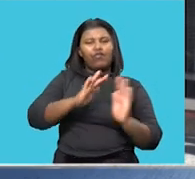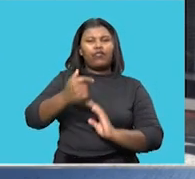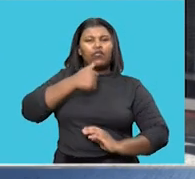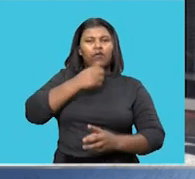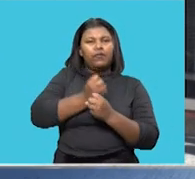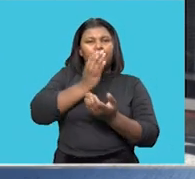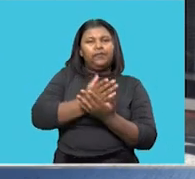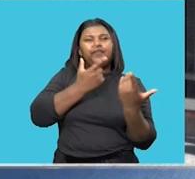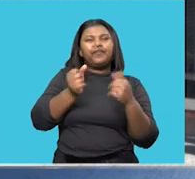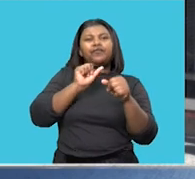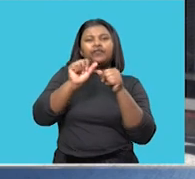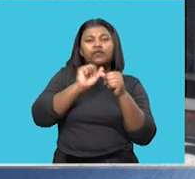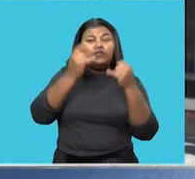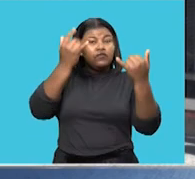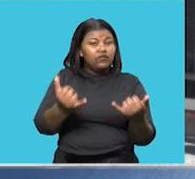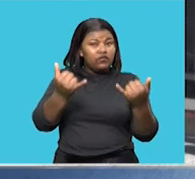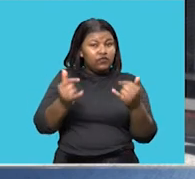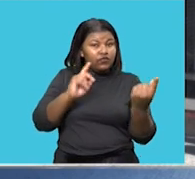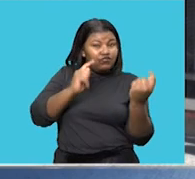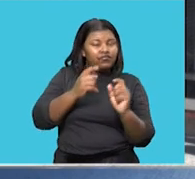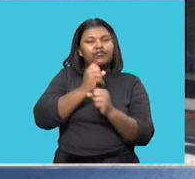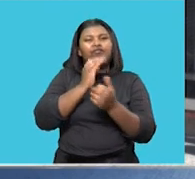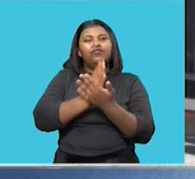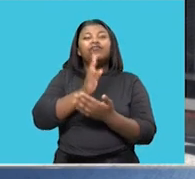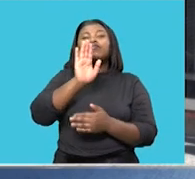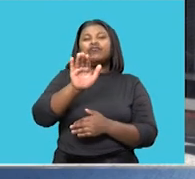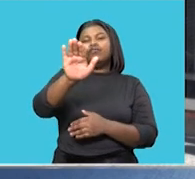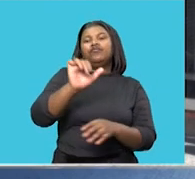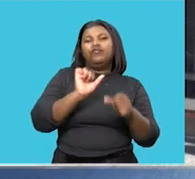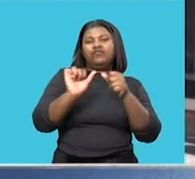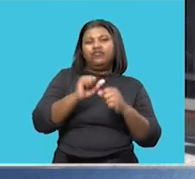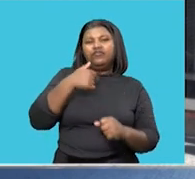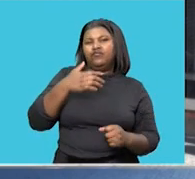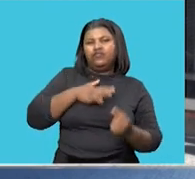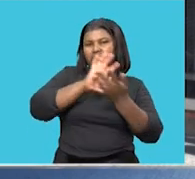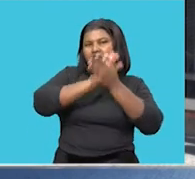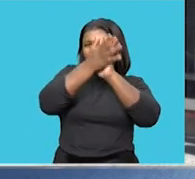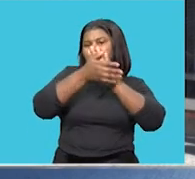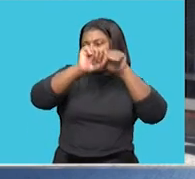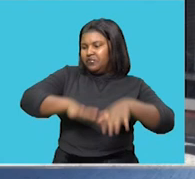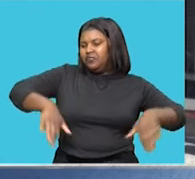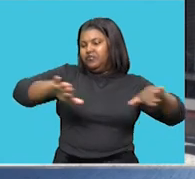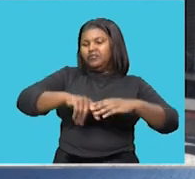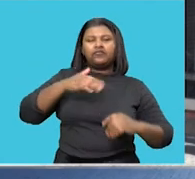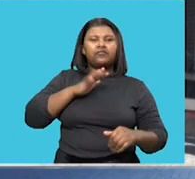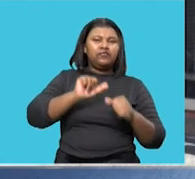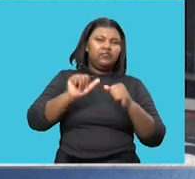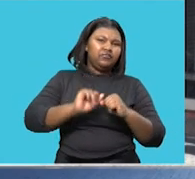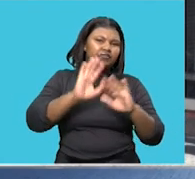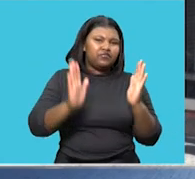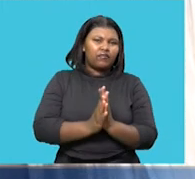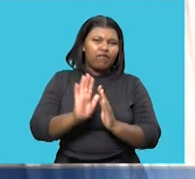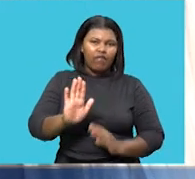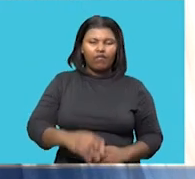we take actions today that are going to make sure that we don't destroy the environment, we leave it in a much better condition